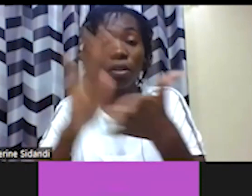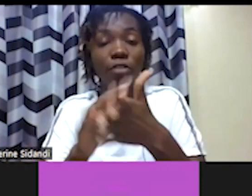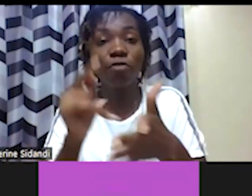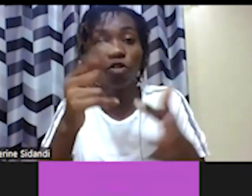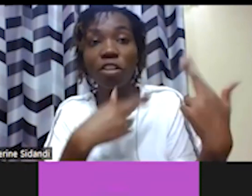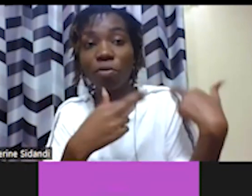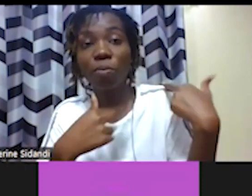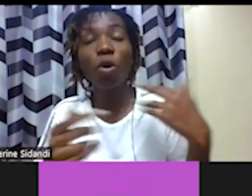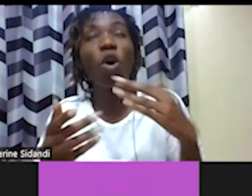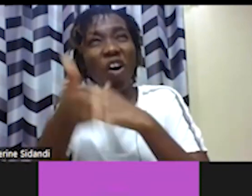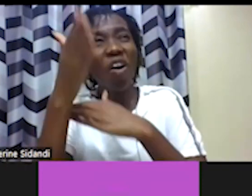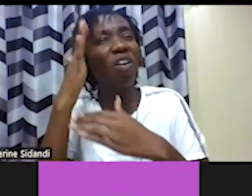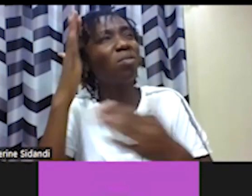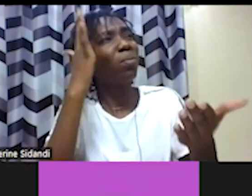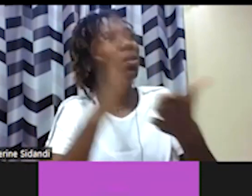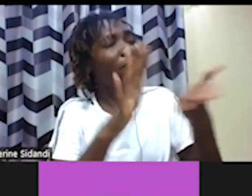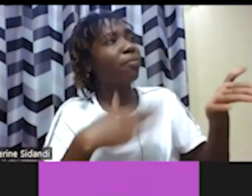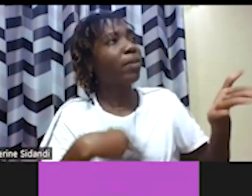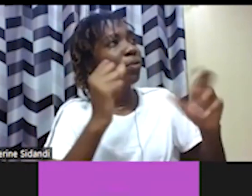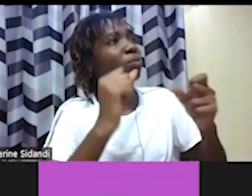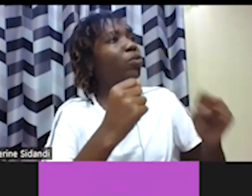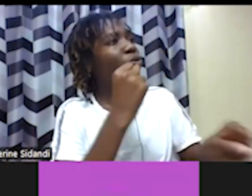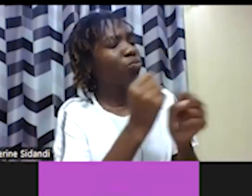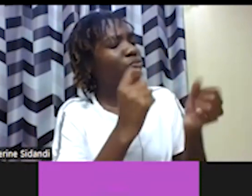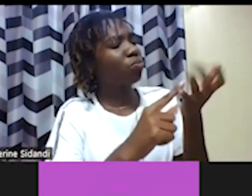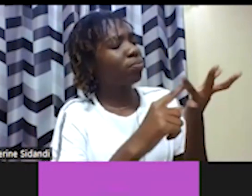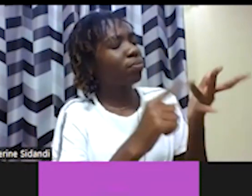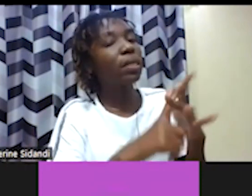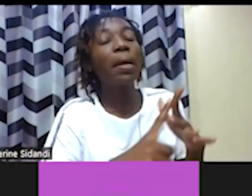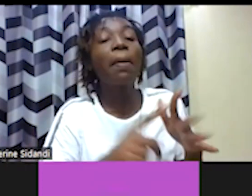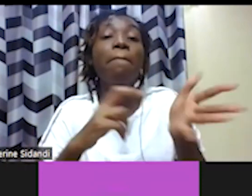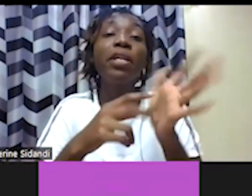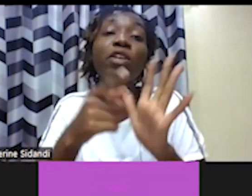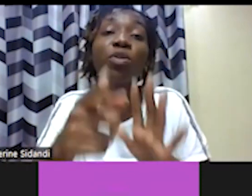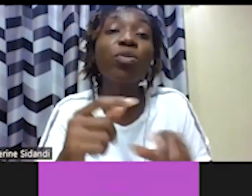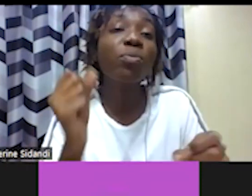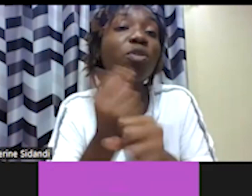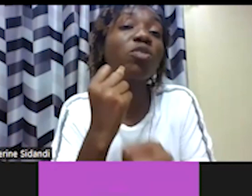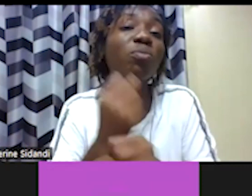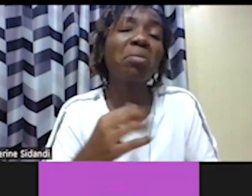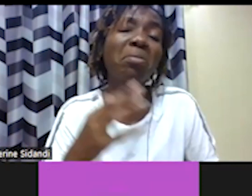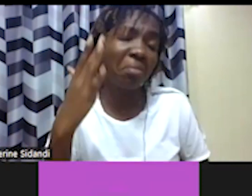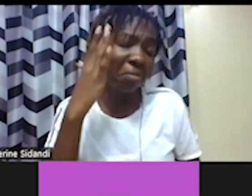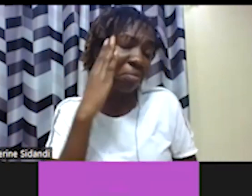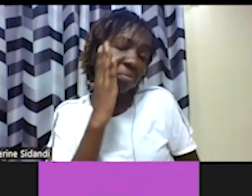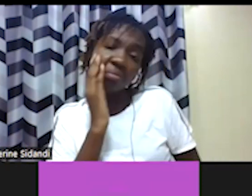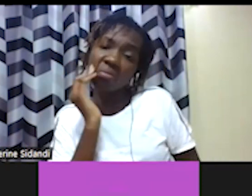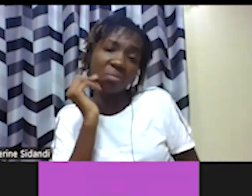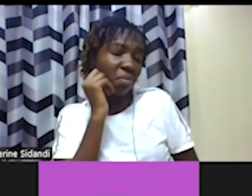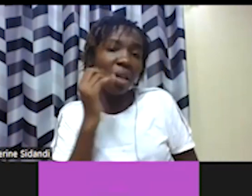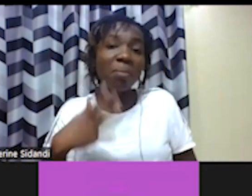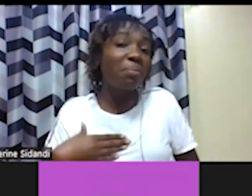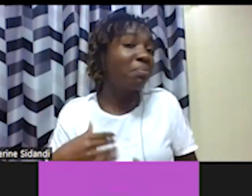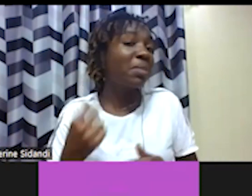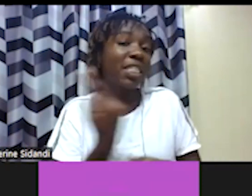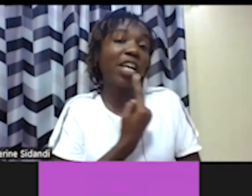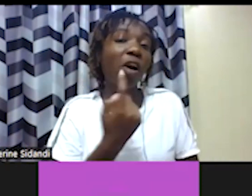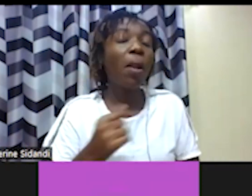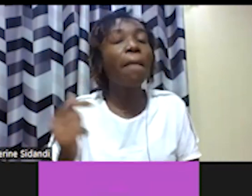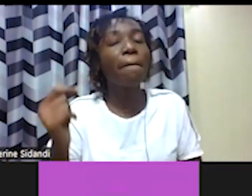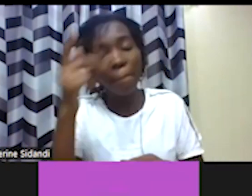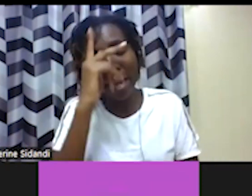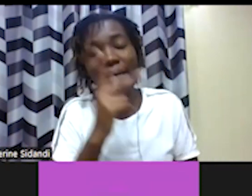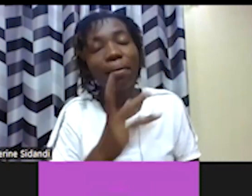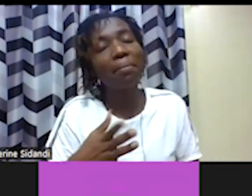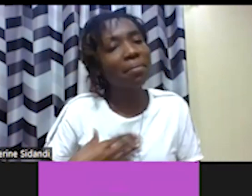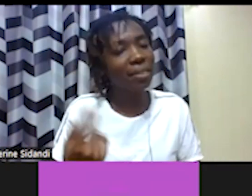God believes in me, that I can do this, then you will not pity yourself and say, oh, I'm a single parent, or I'm just a